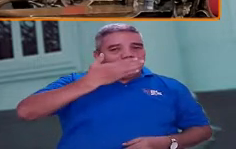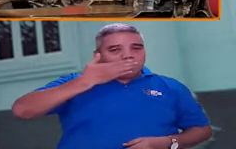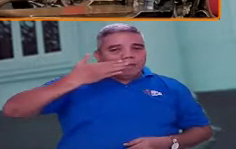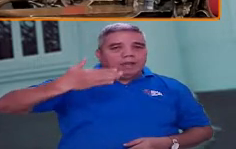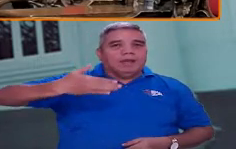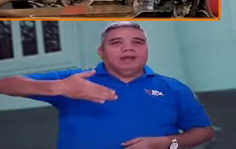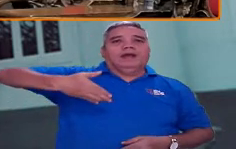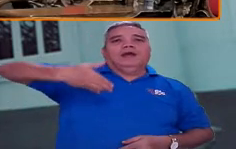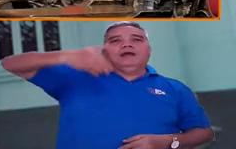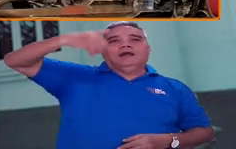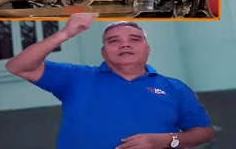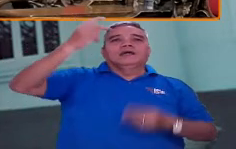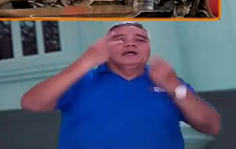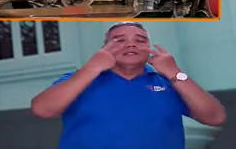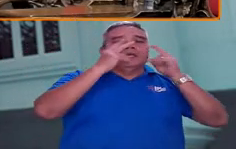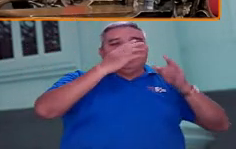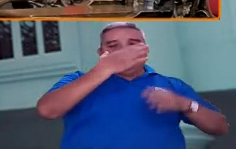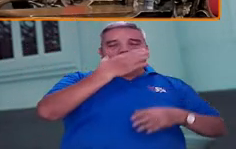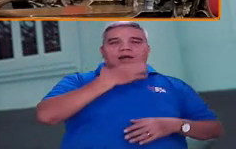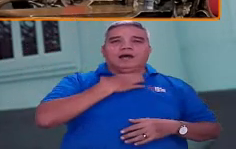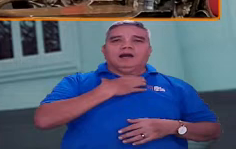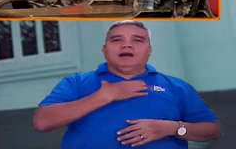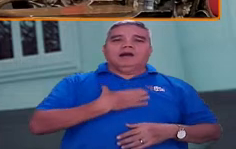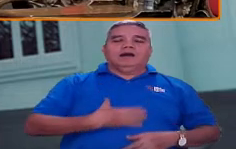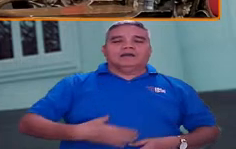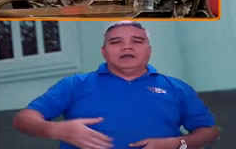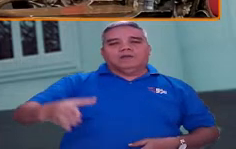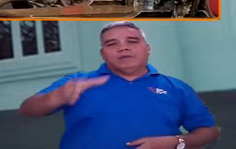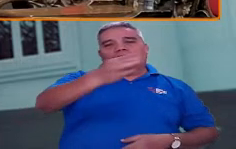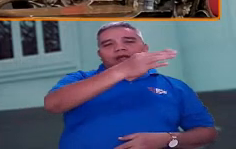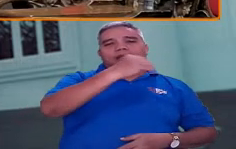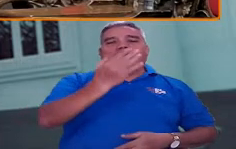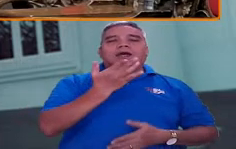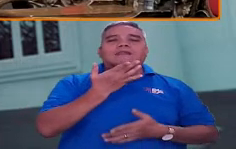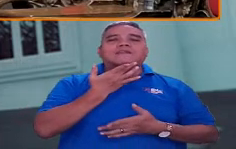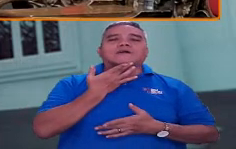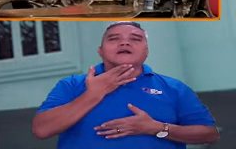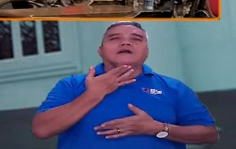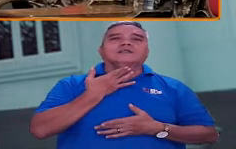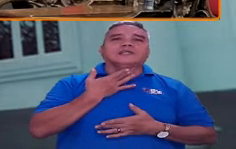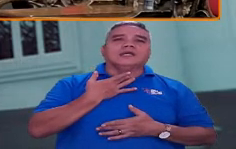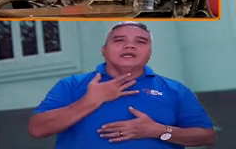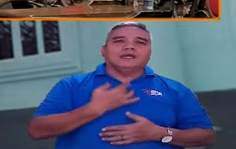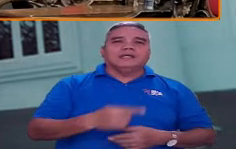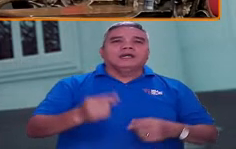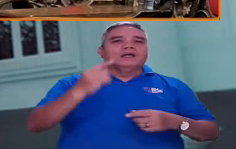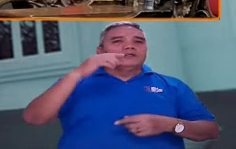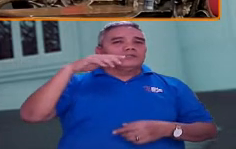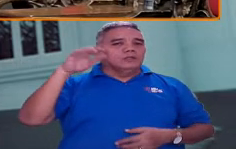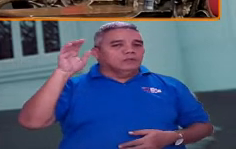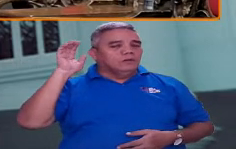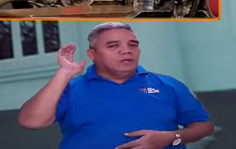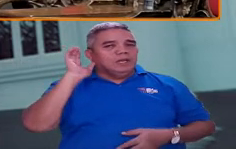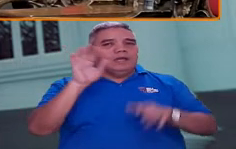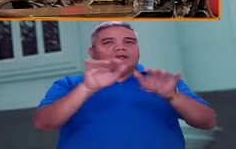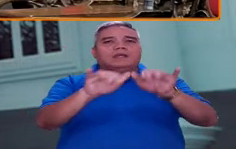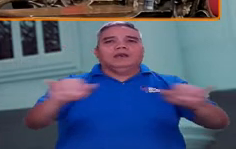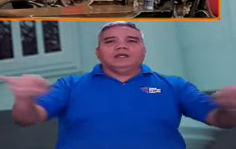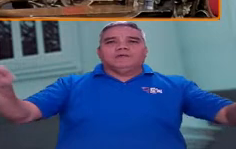know it best. Seem hungering and thirsty